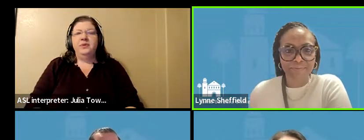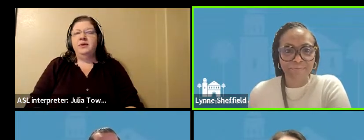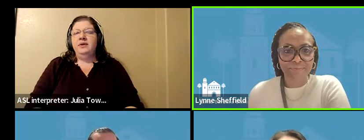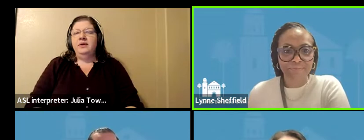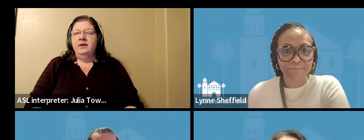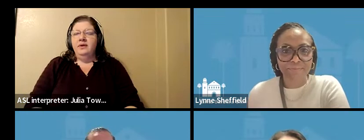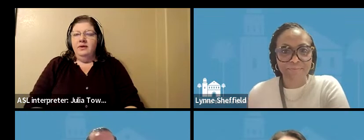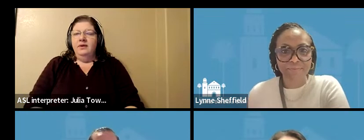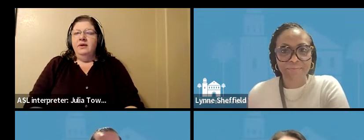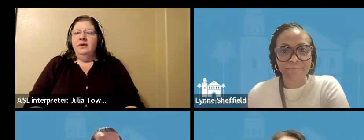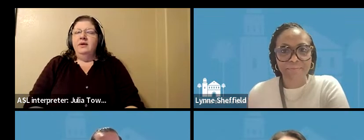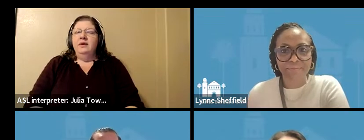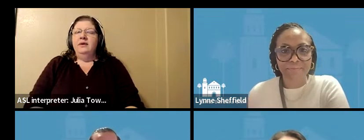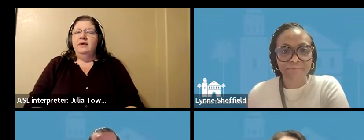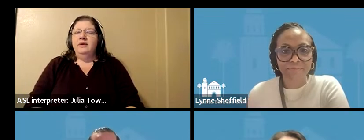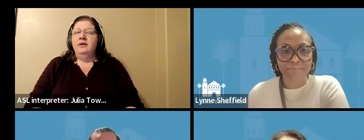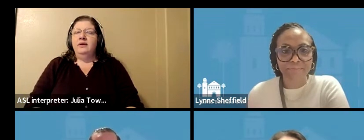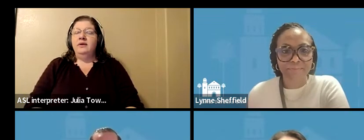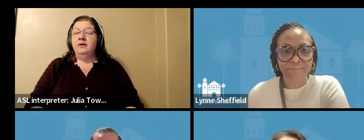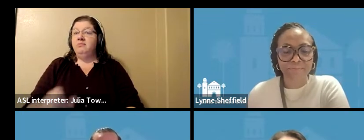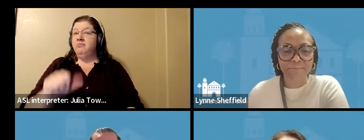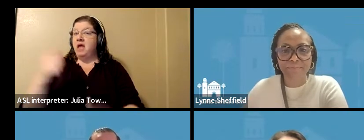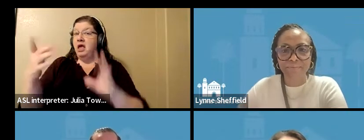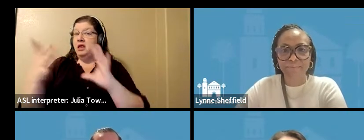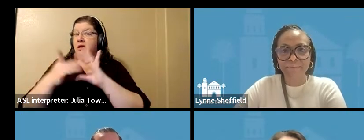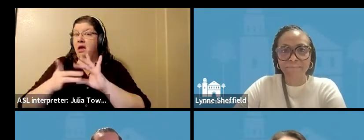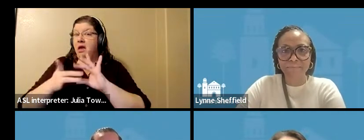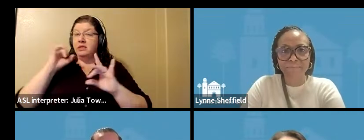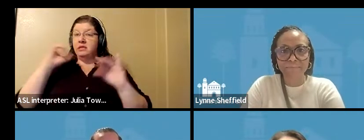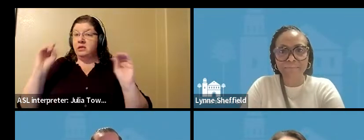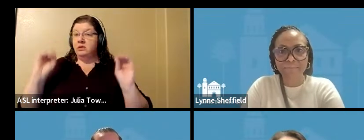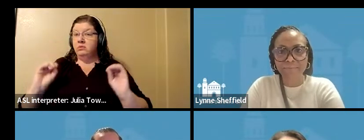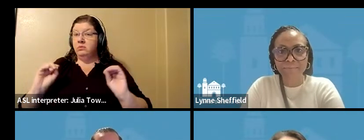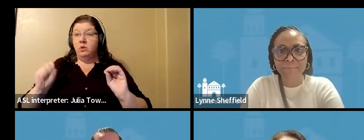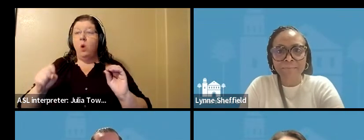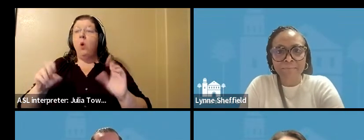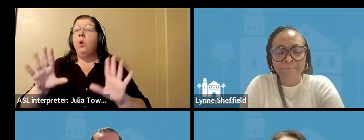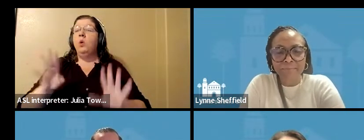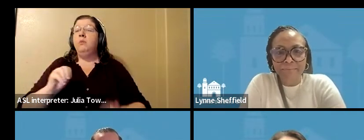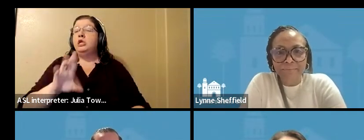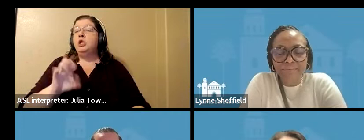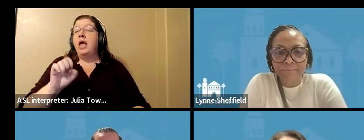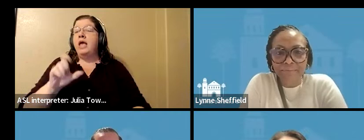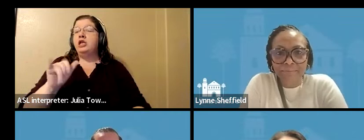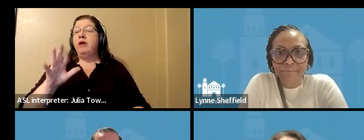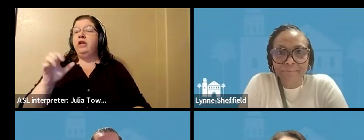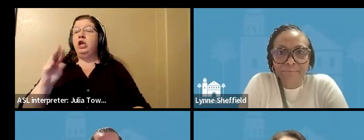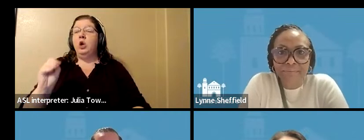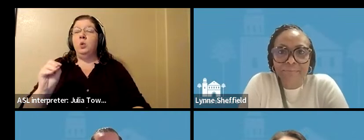Okay. Hearing no additional comments or, oh, Mr. Escobedo?